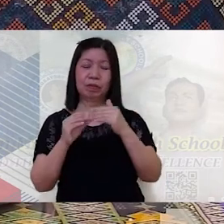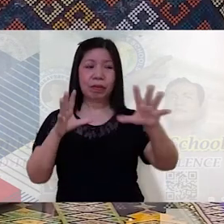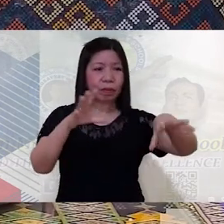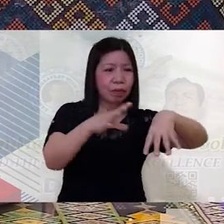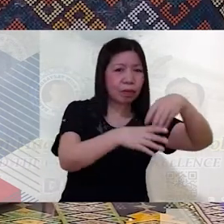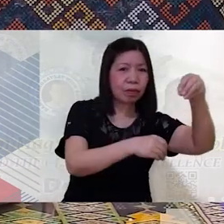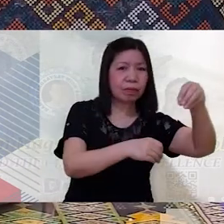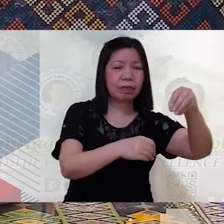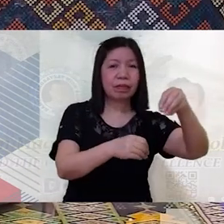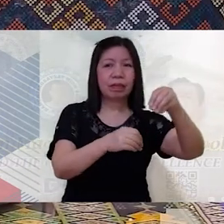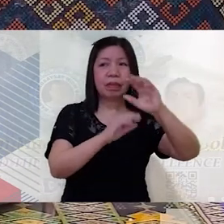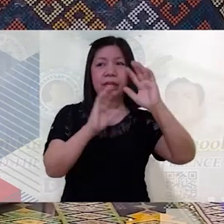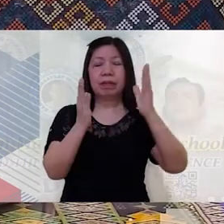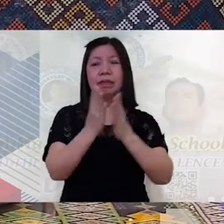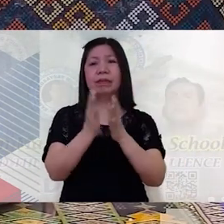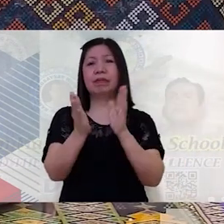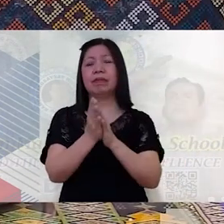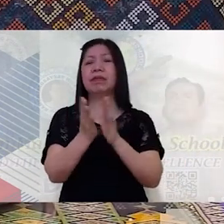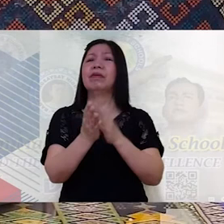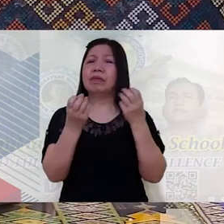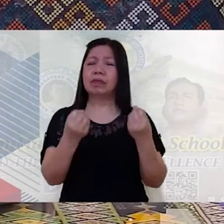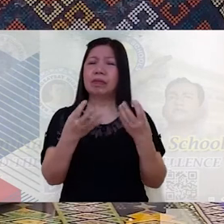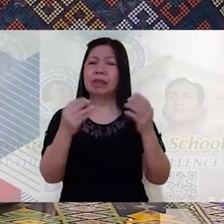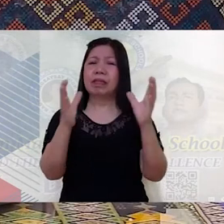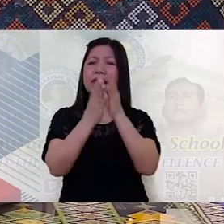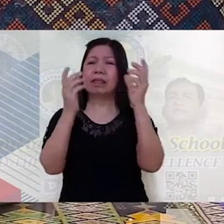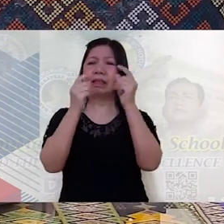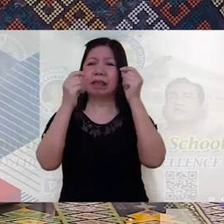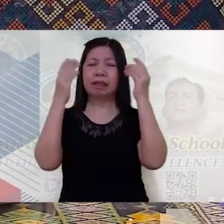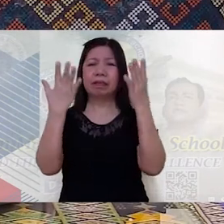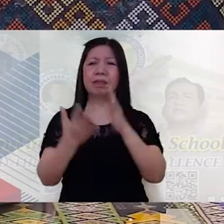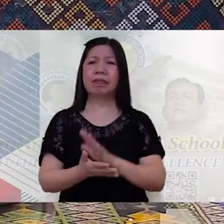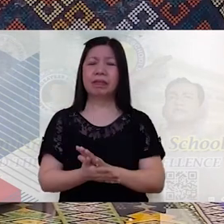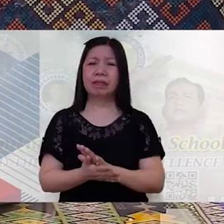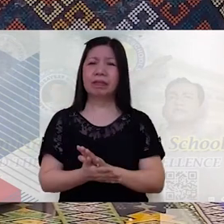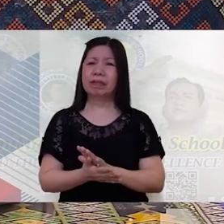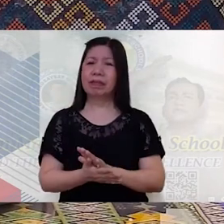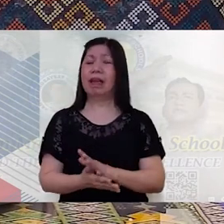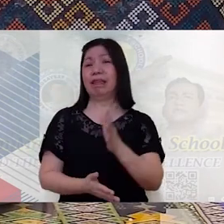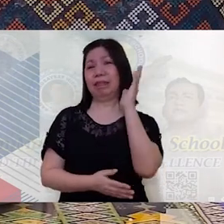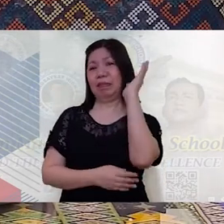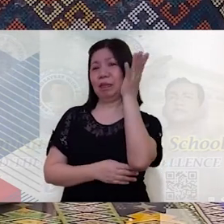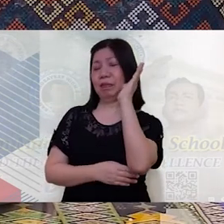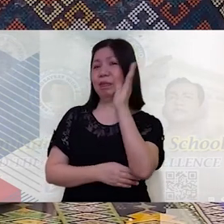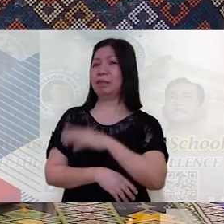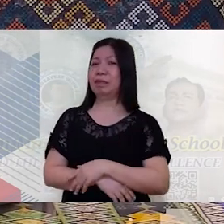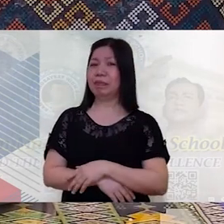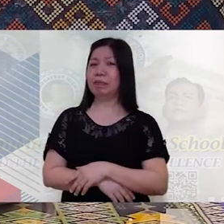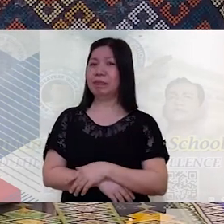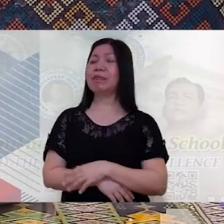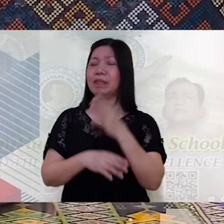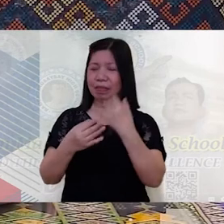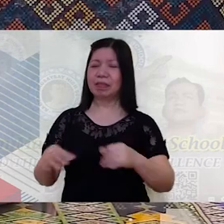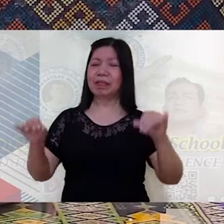go out into the world. So many celebrations, and the speaker, of course, is the